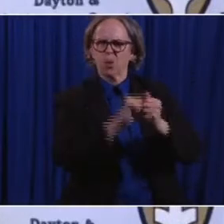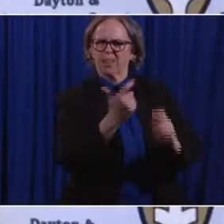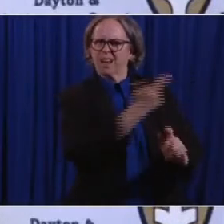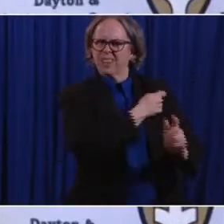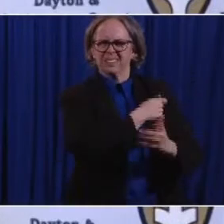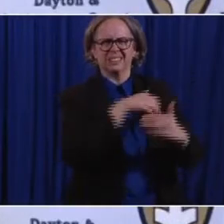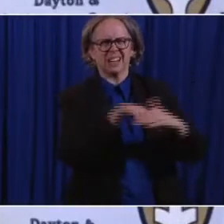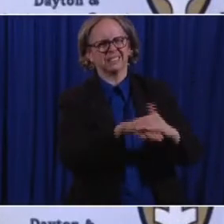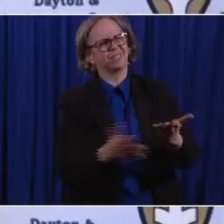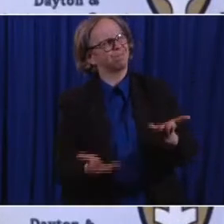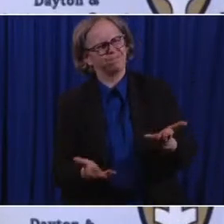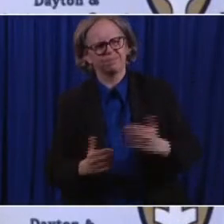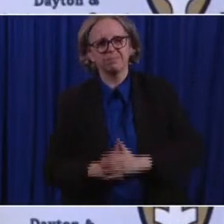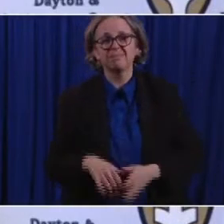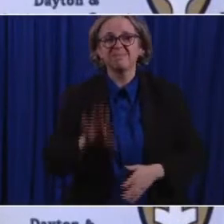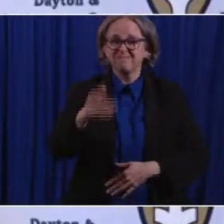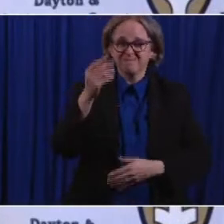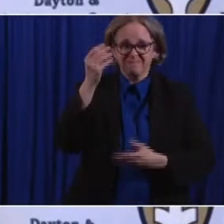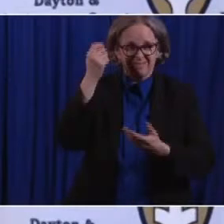of this show,